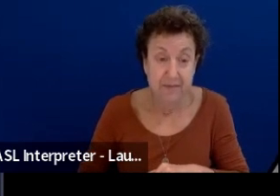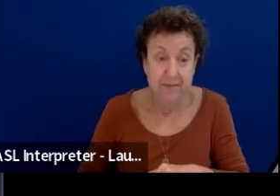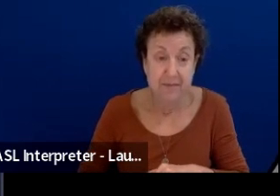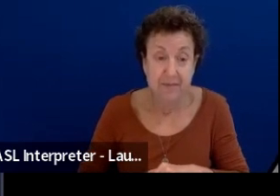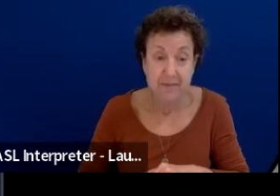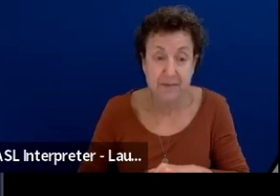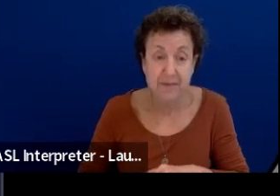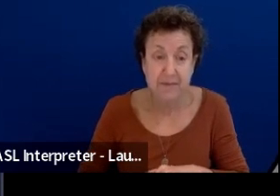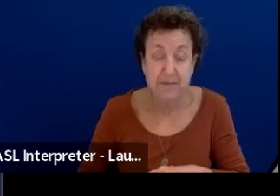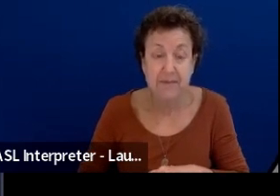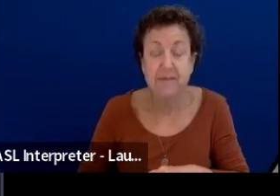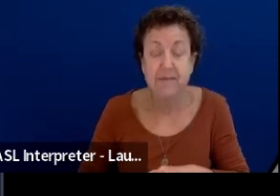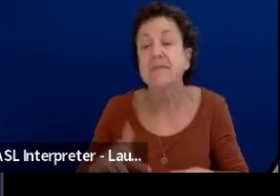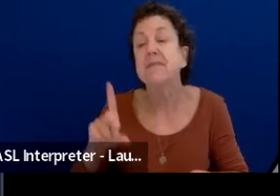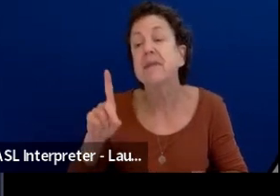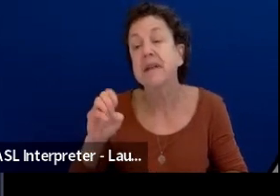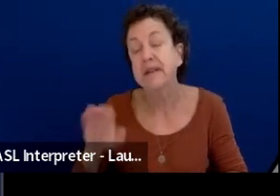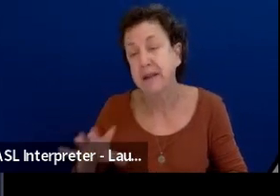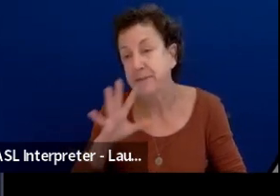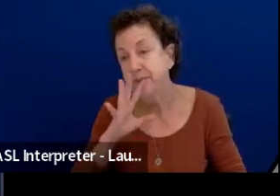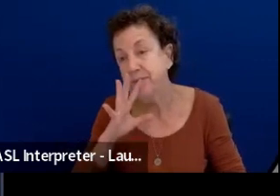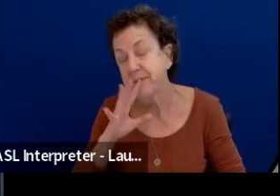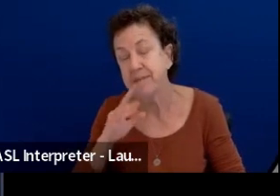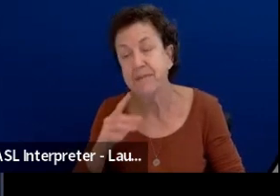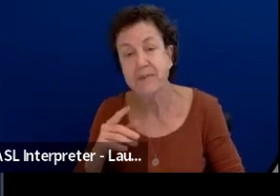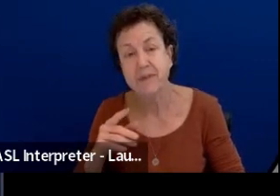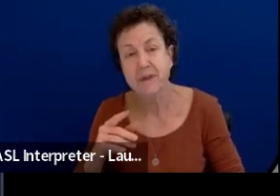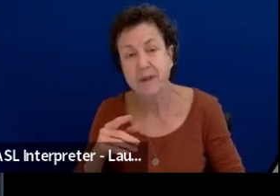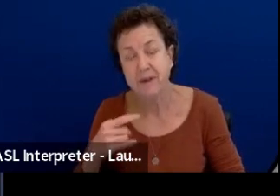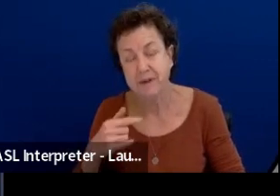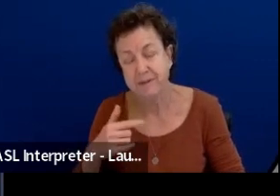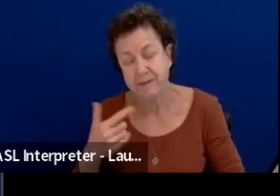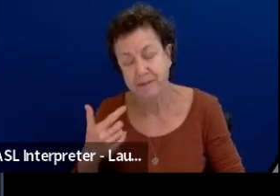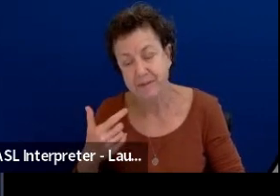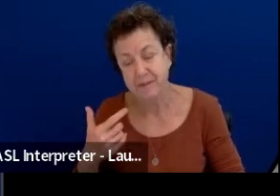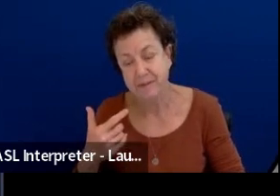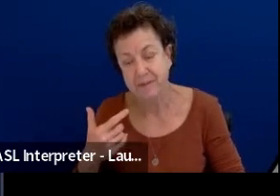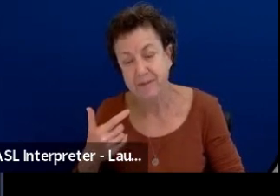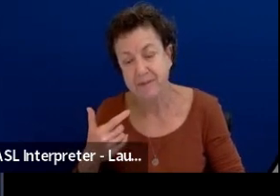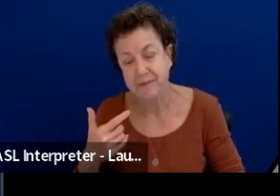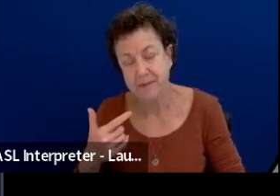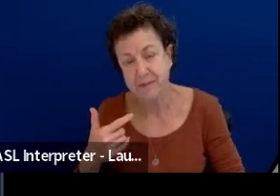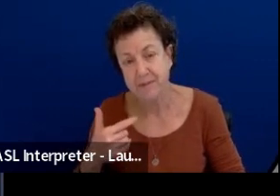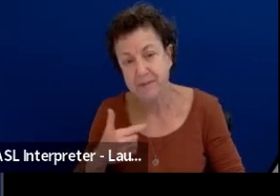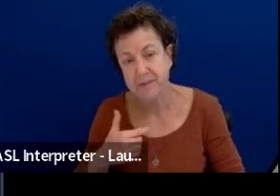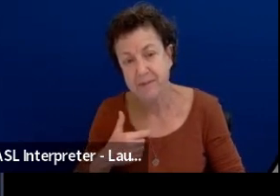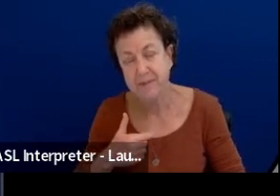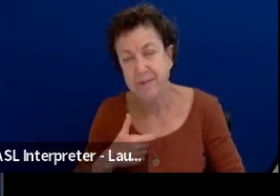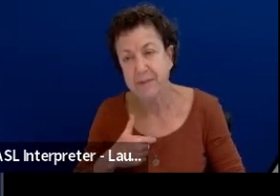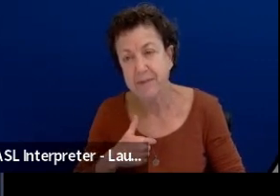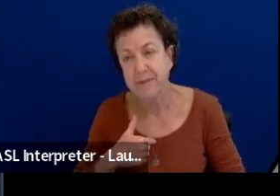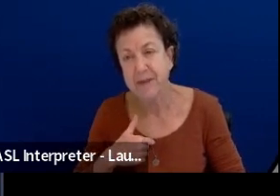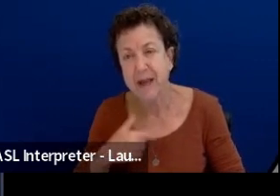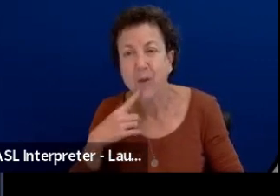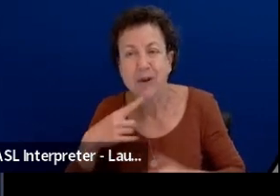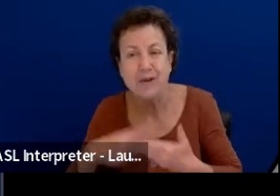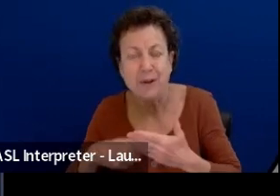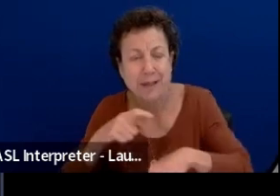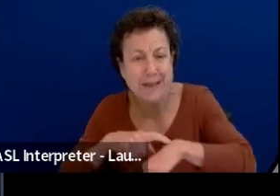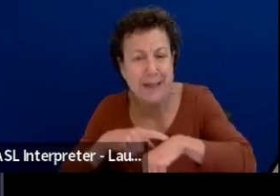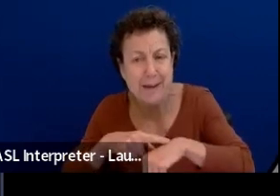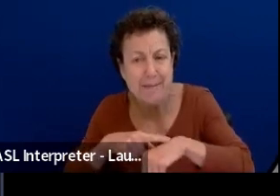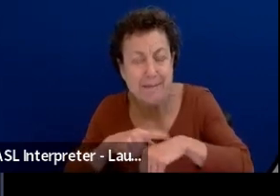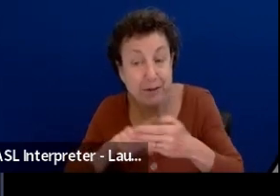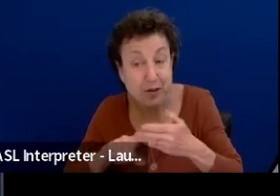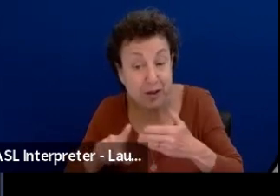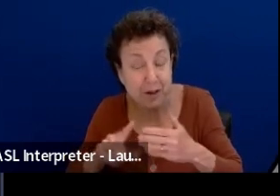So As Ryan, if I may, this is Deb. I just want to do a time check, just so you